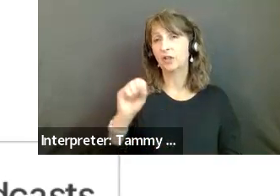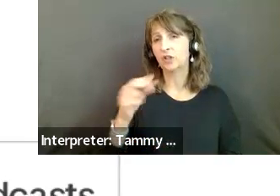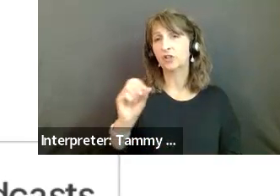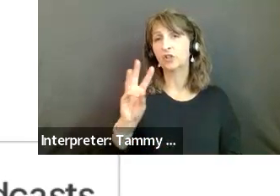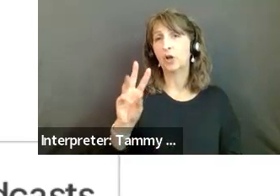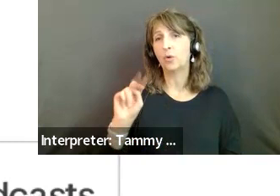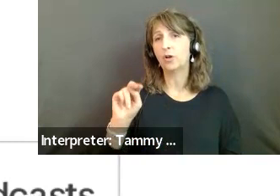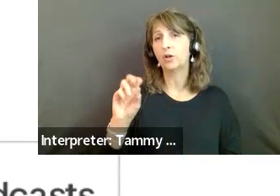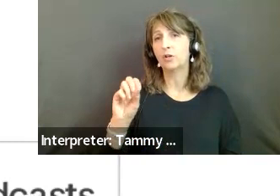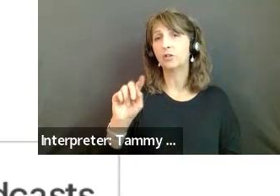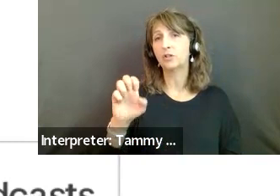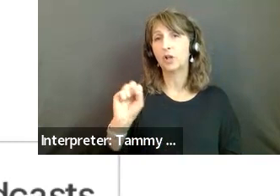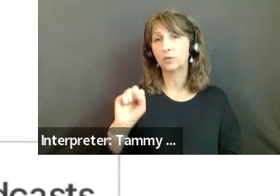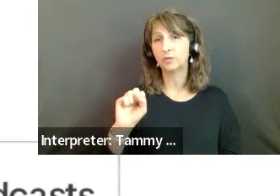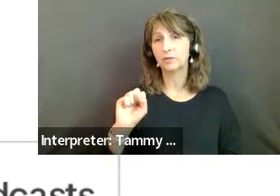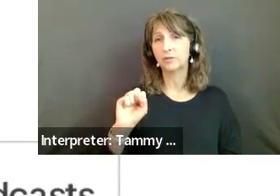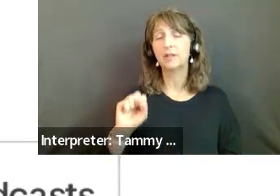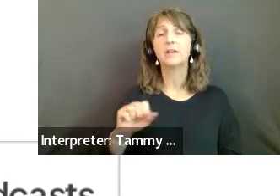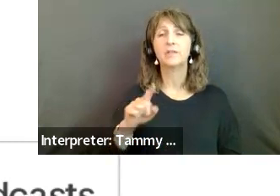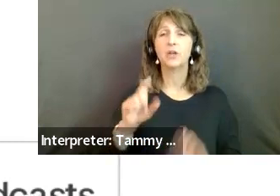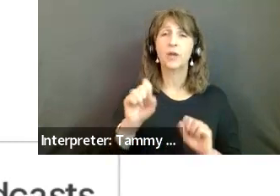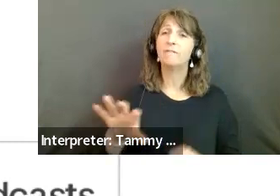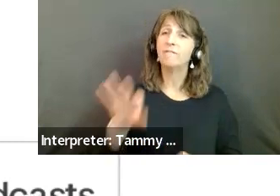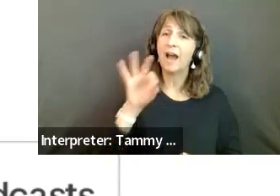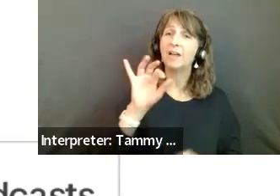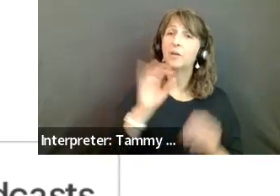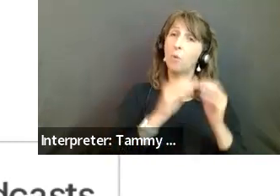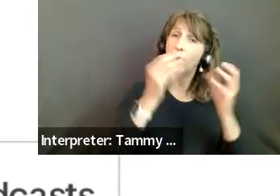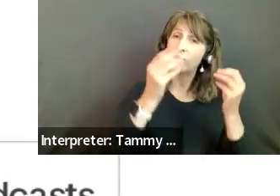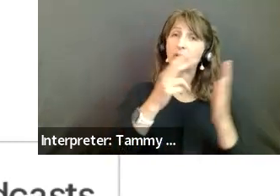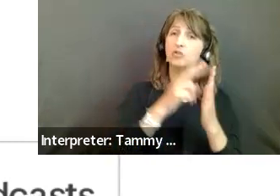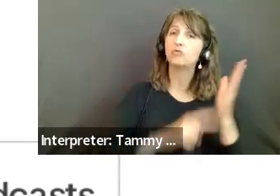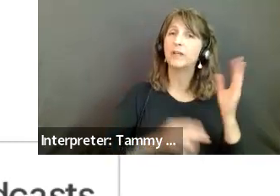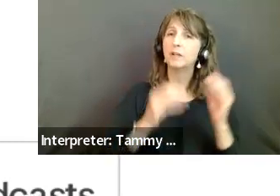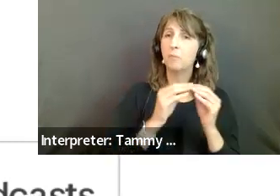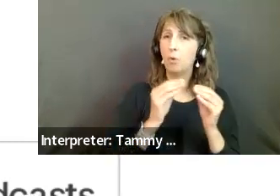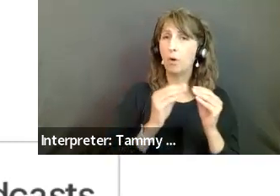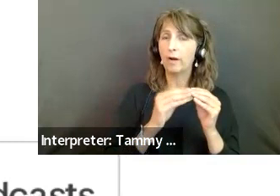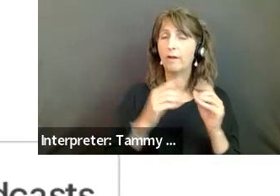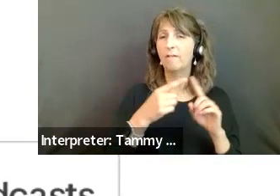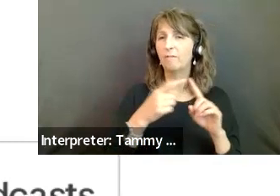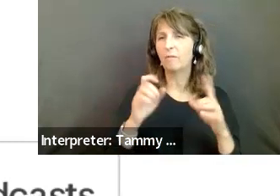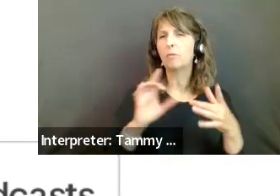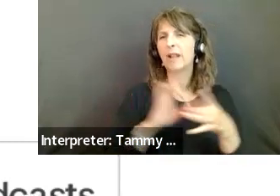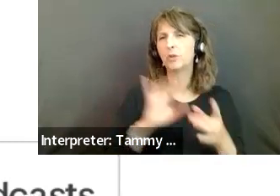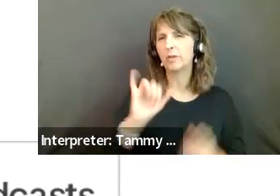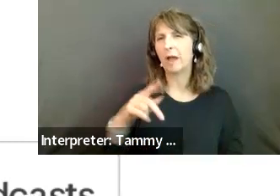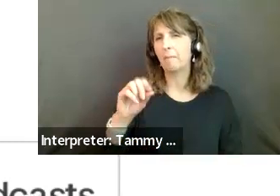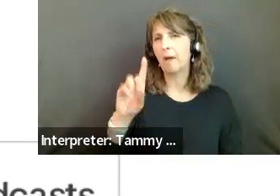information and read up more or get more information on whatever it was that you heard. And so we're on all